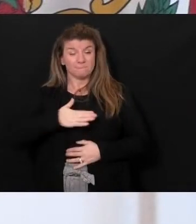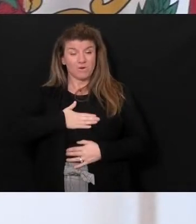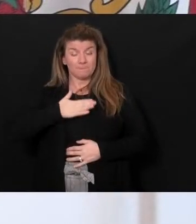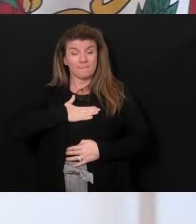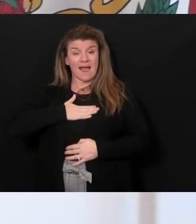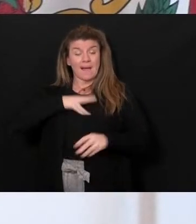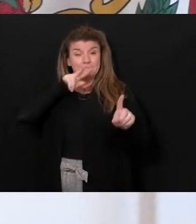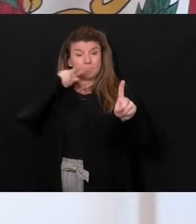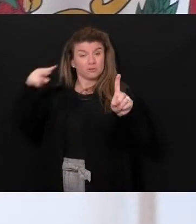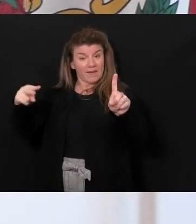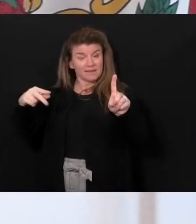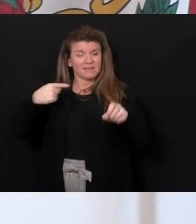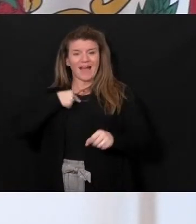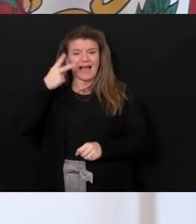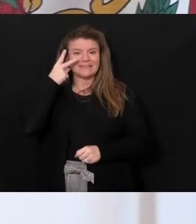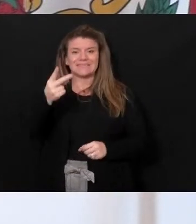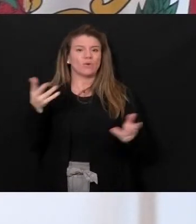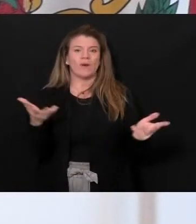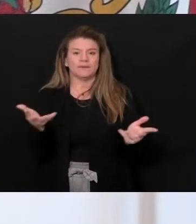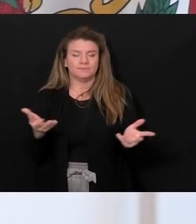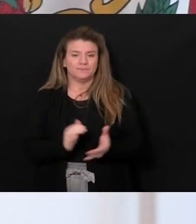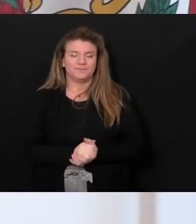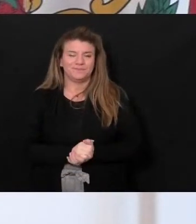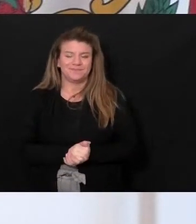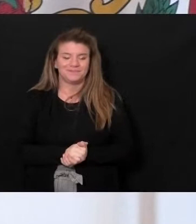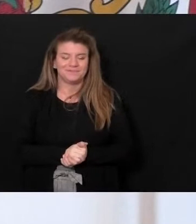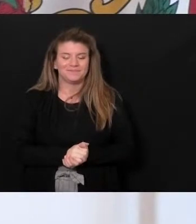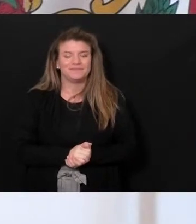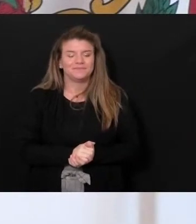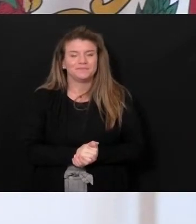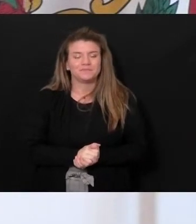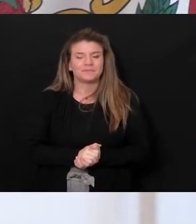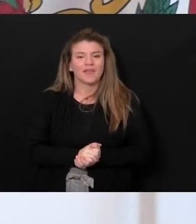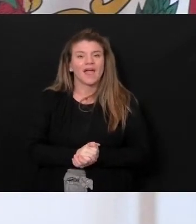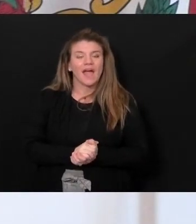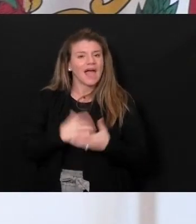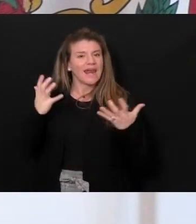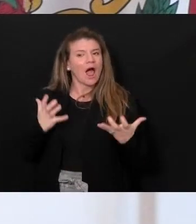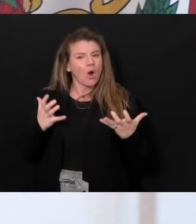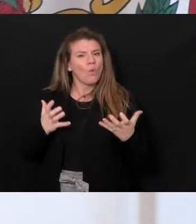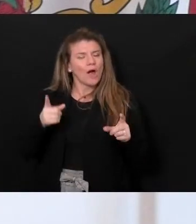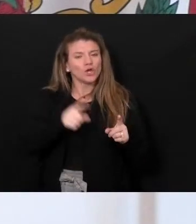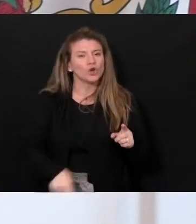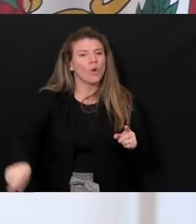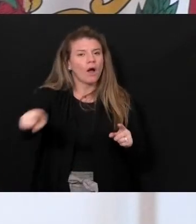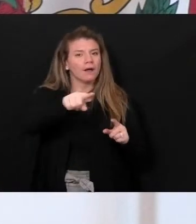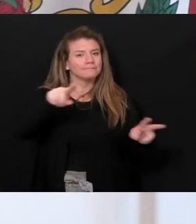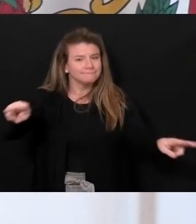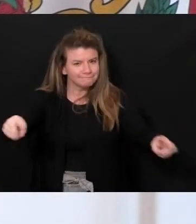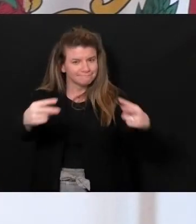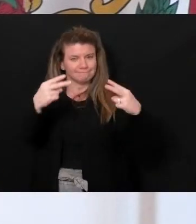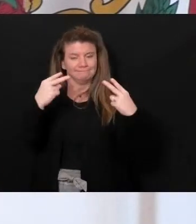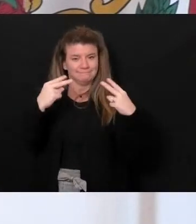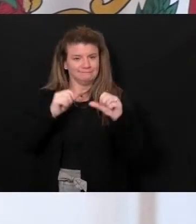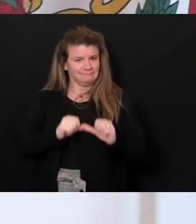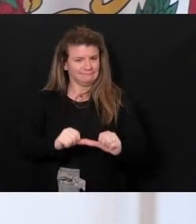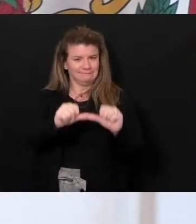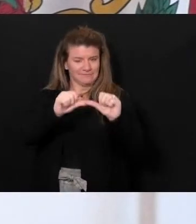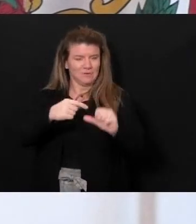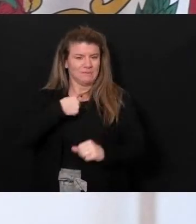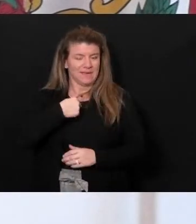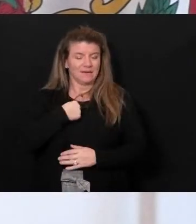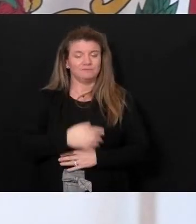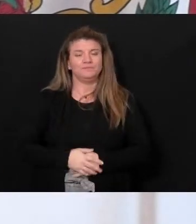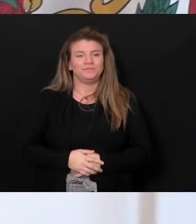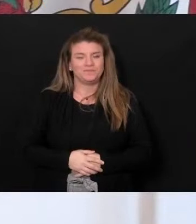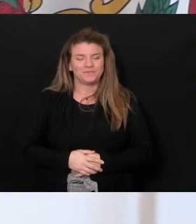standpoint, here's how I see the whole thing, you know, and I want everybody to just stay with me on this. First